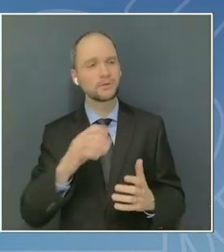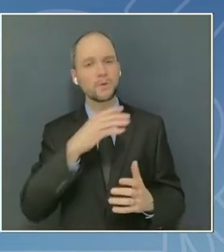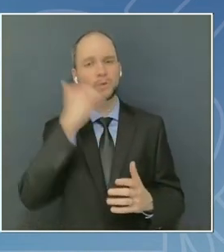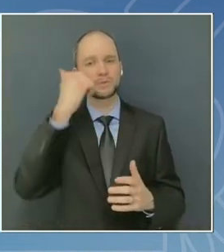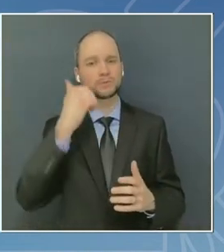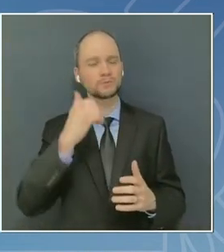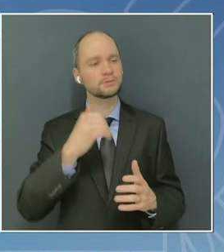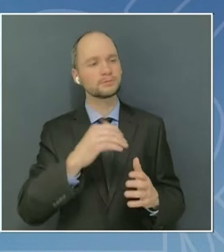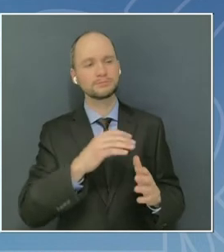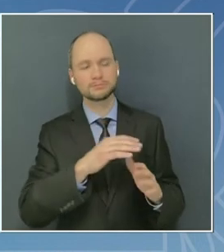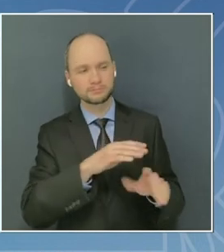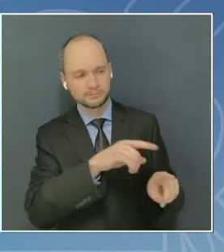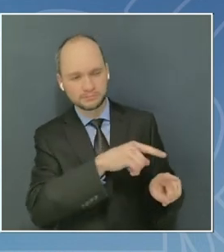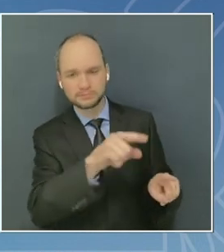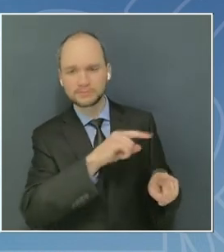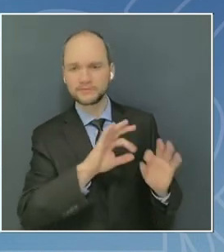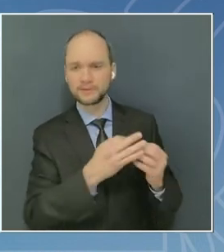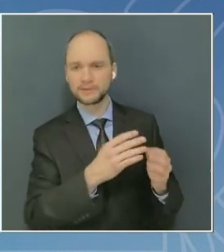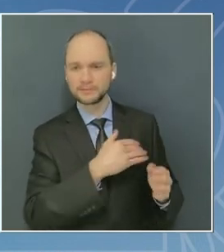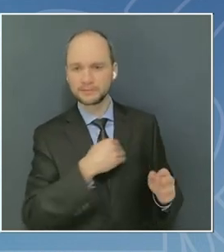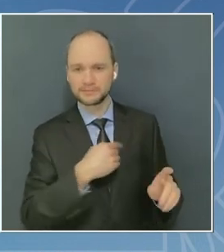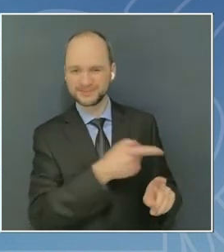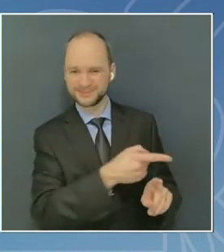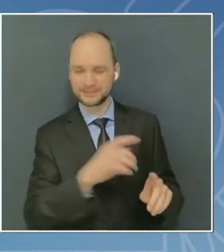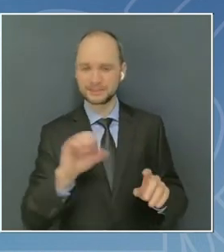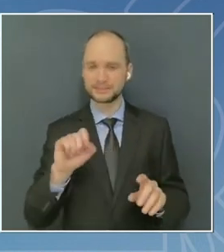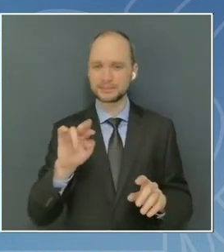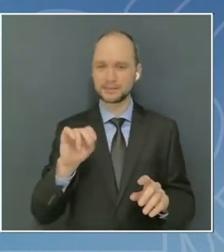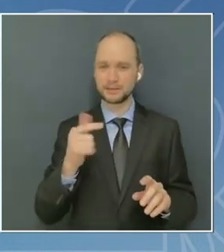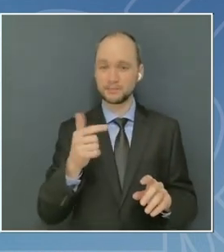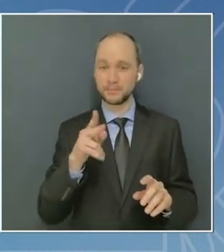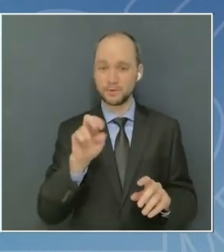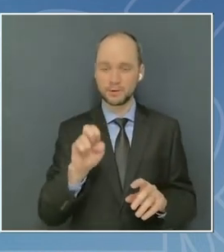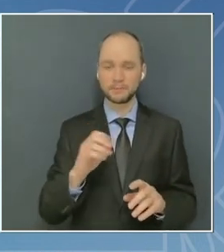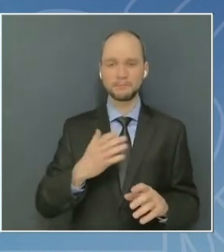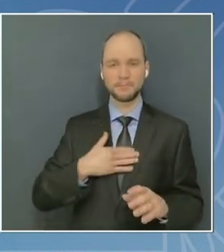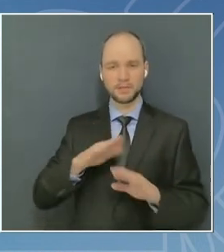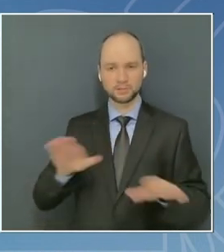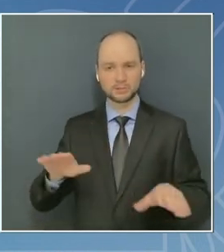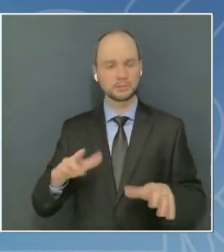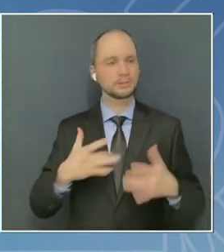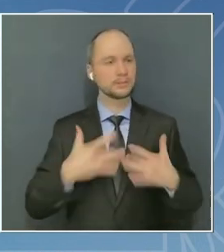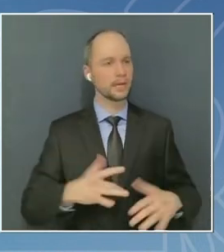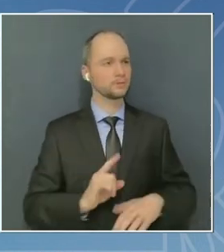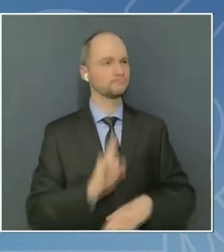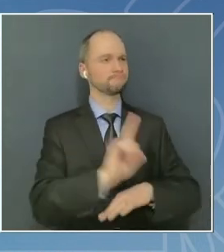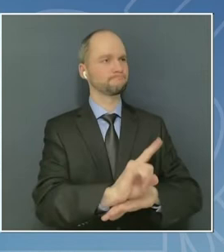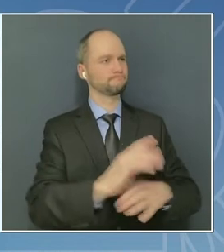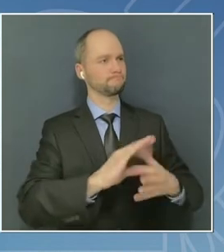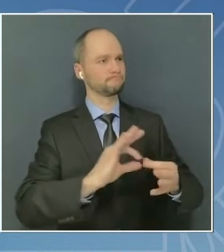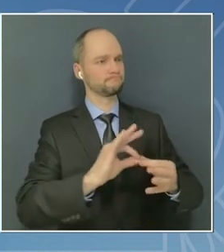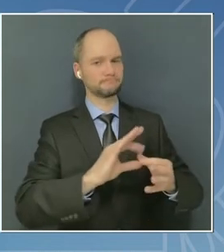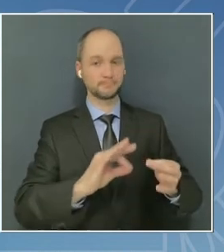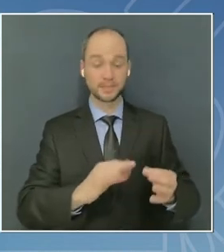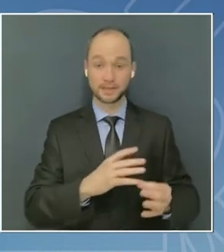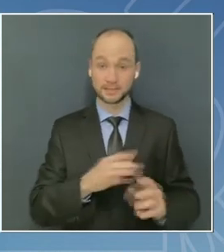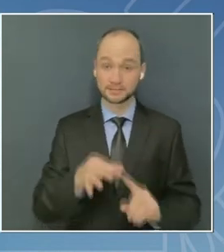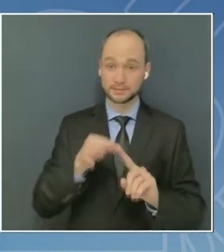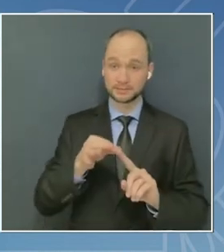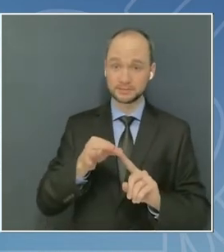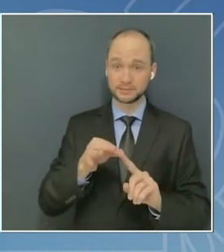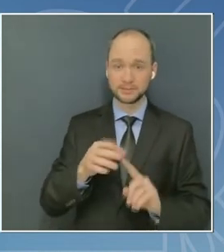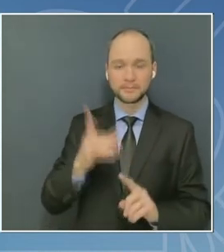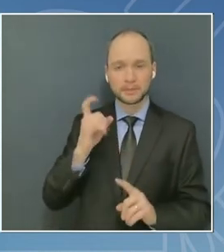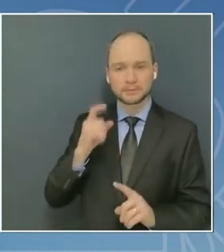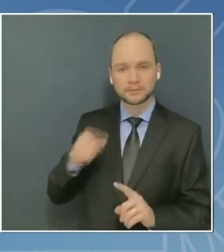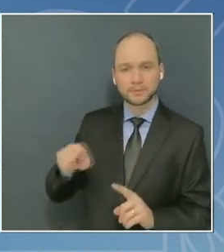are very, very outspoken. And I love it because this is the way it should be, especially their women. Thank you.